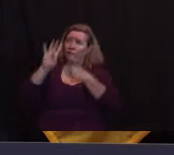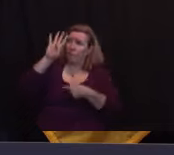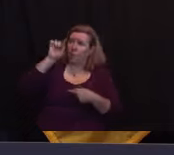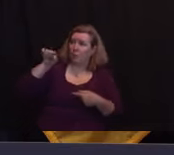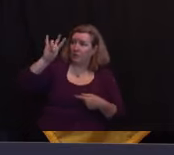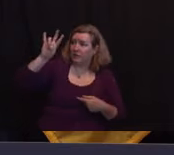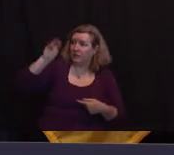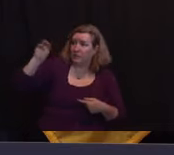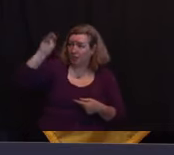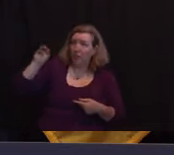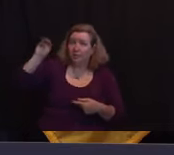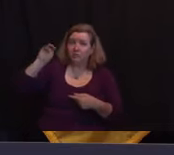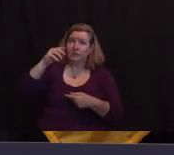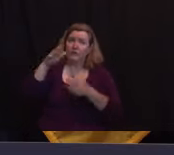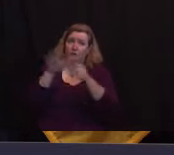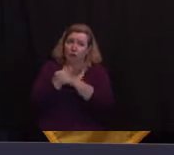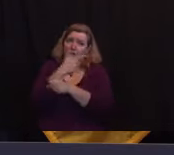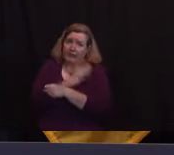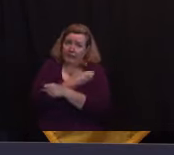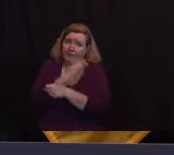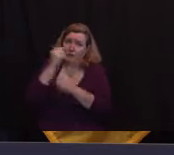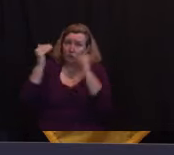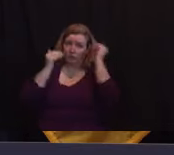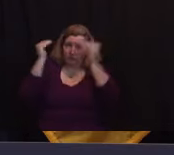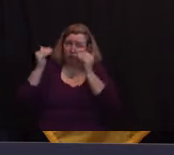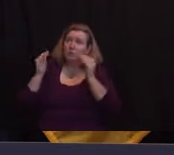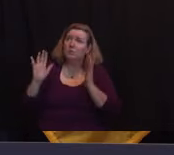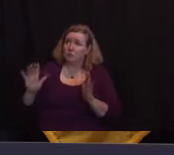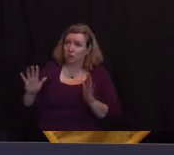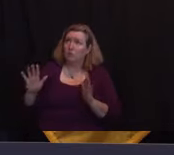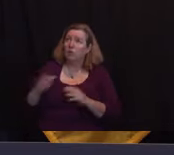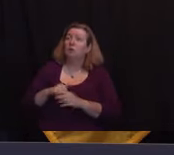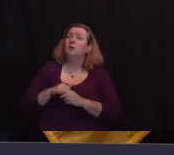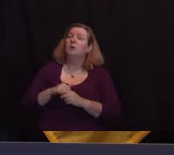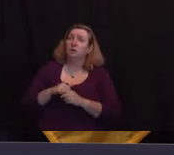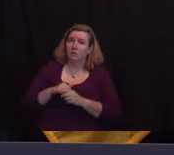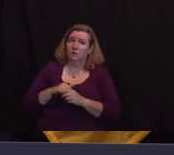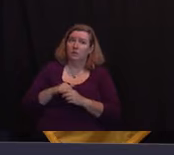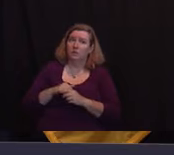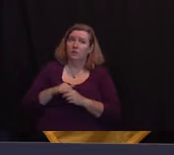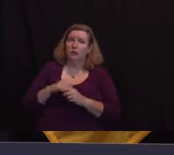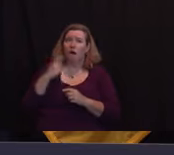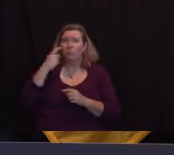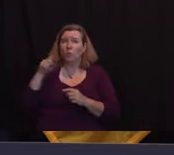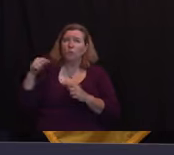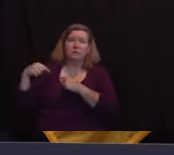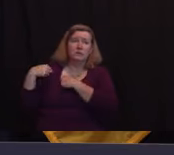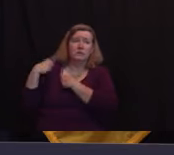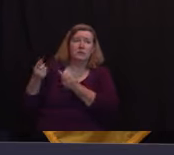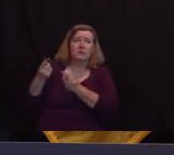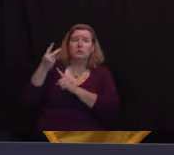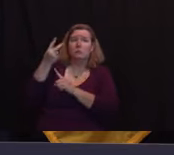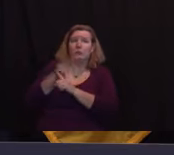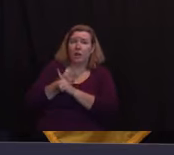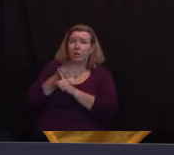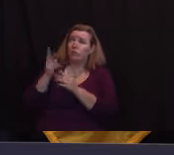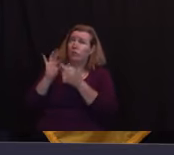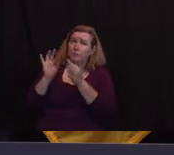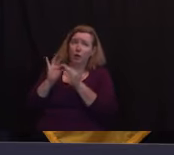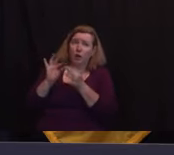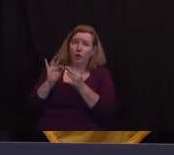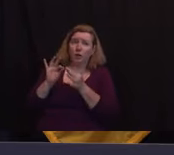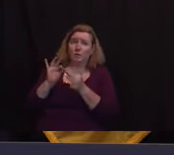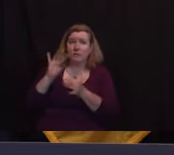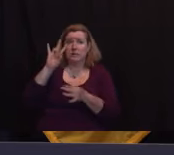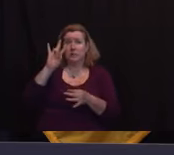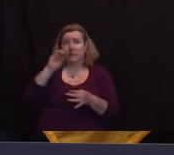through the comments over through the remarks over the last few months, and it started out as 70% of adult residents,